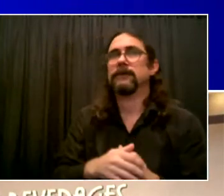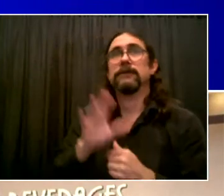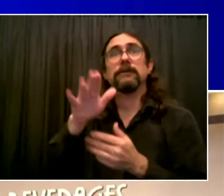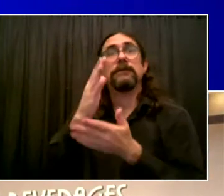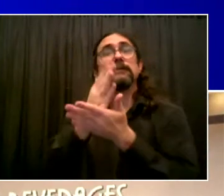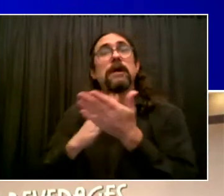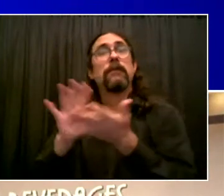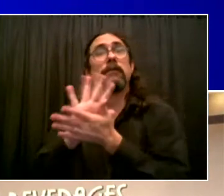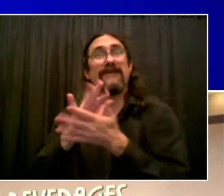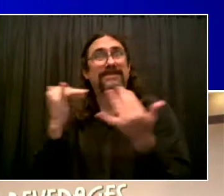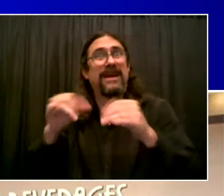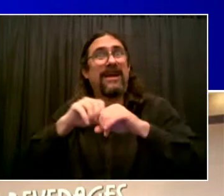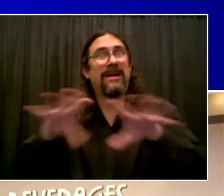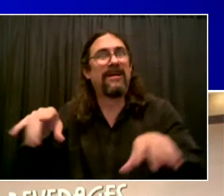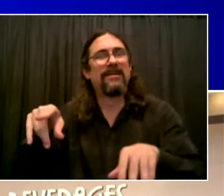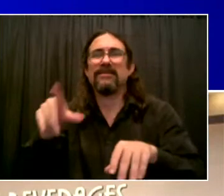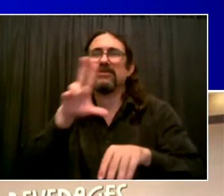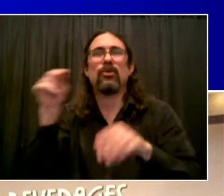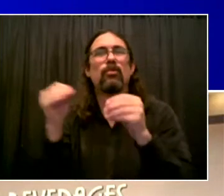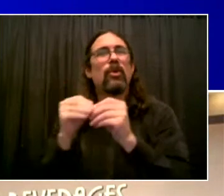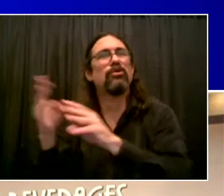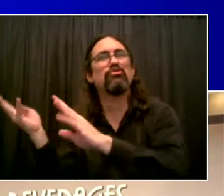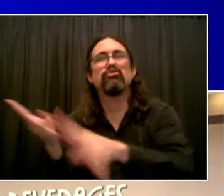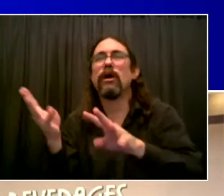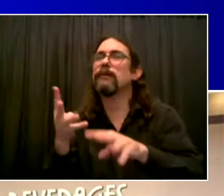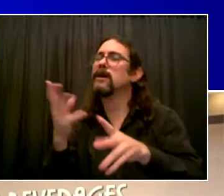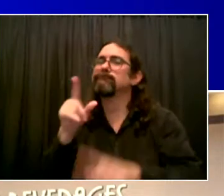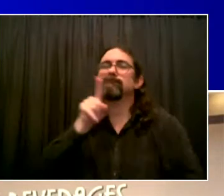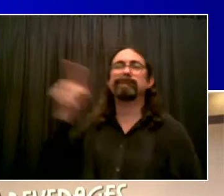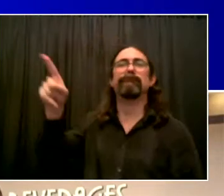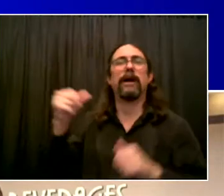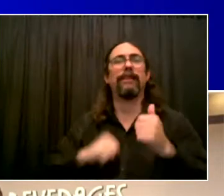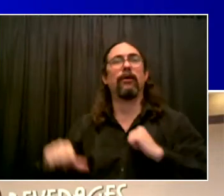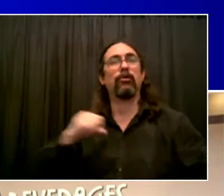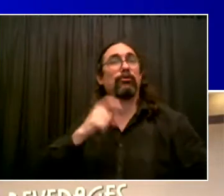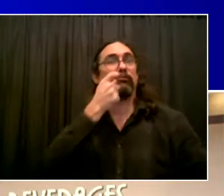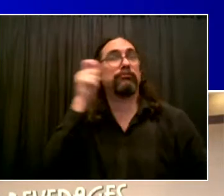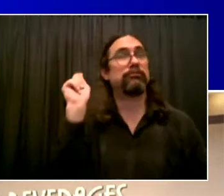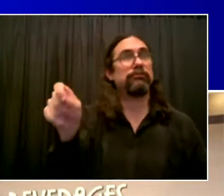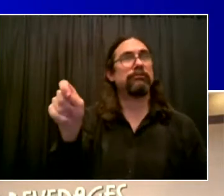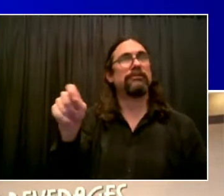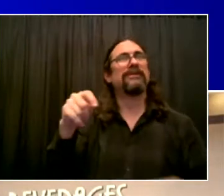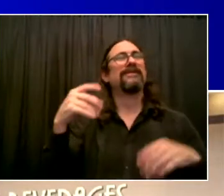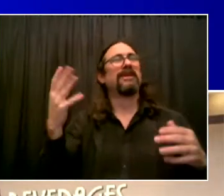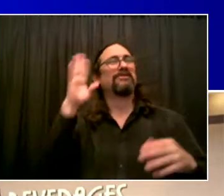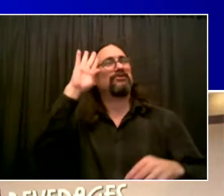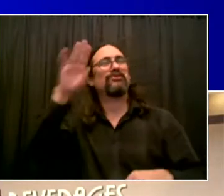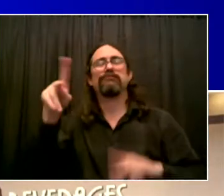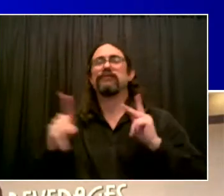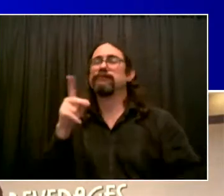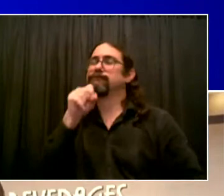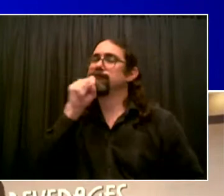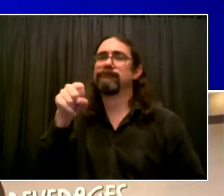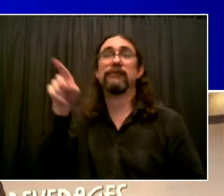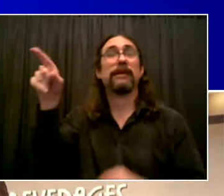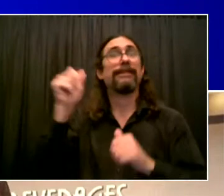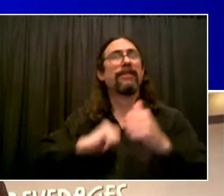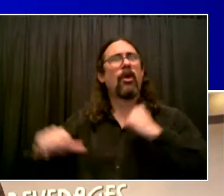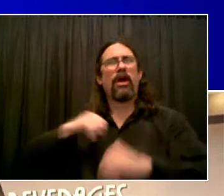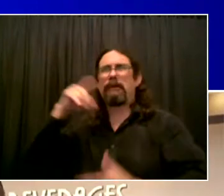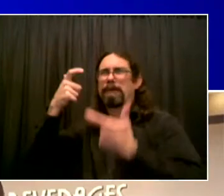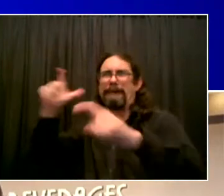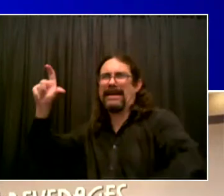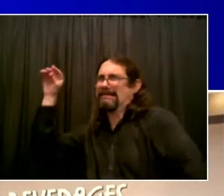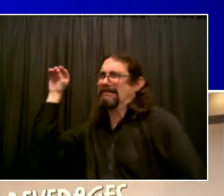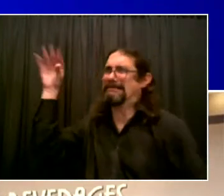as exciting, there's nothing as wonderful as being with a crowd and seeing the big screen. I think you'd agree with that, Joe. It is an